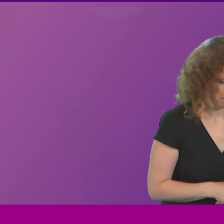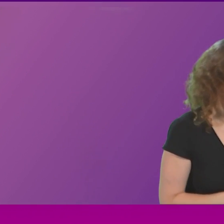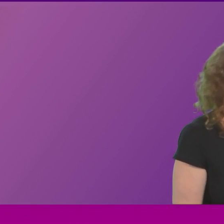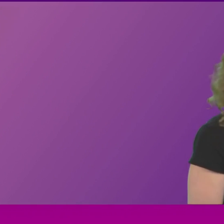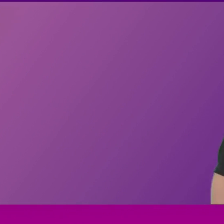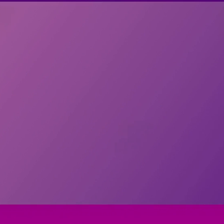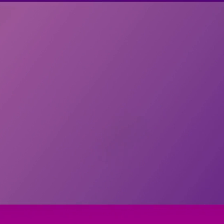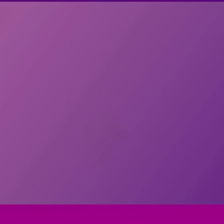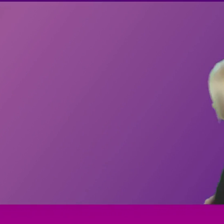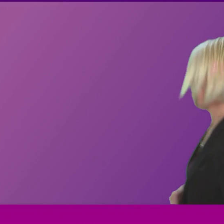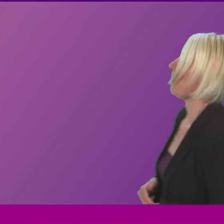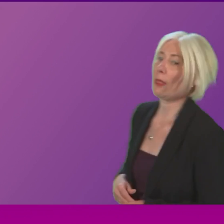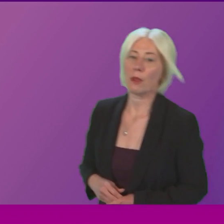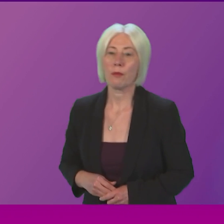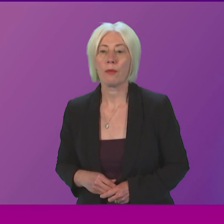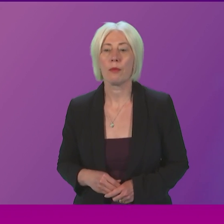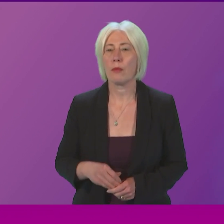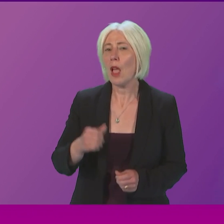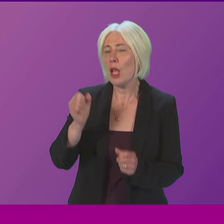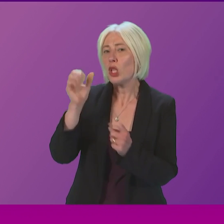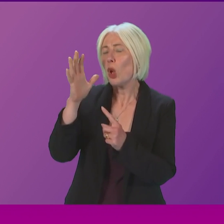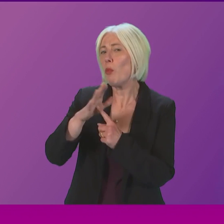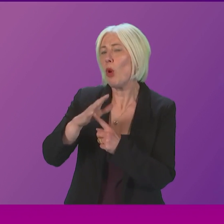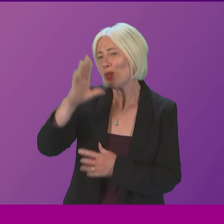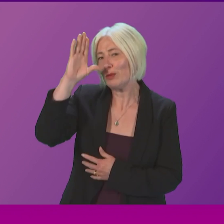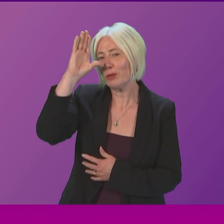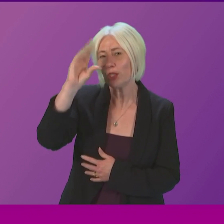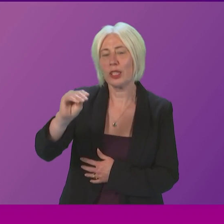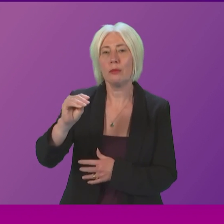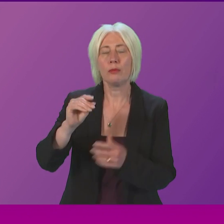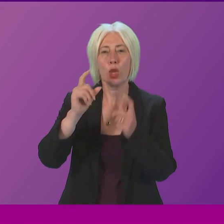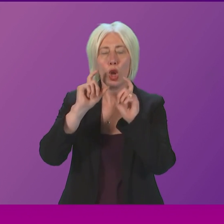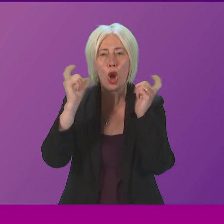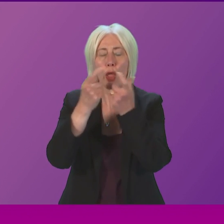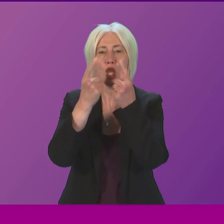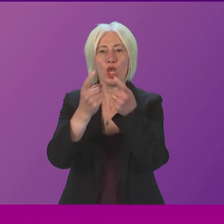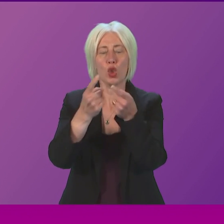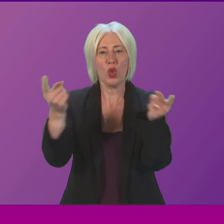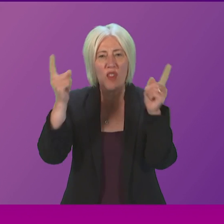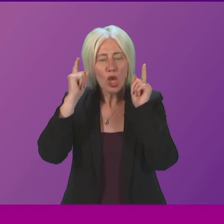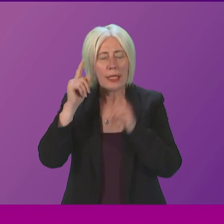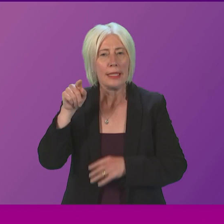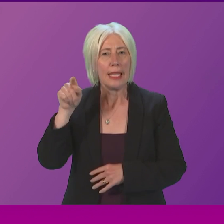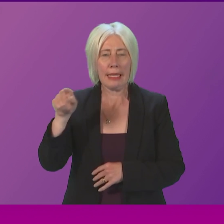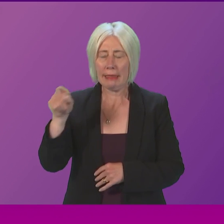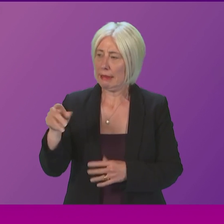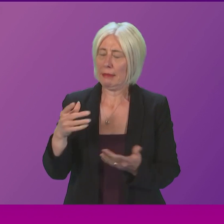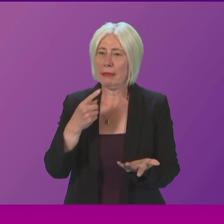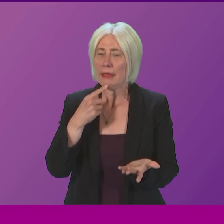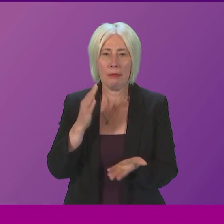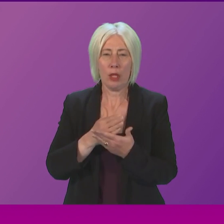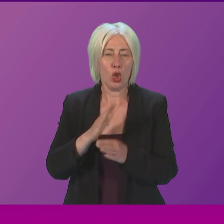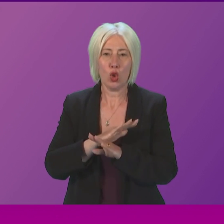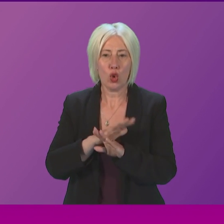Officer. It's important to reiterate that universities and colleges are autonomous institutions in the Scottish Government, as the First Minister says, has